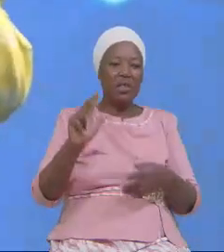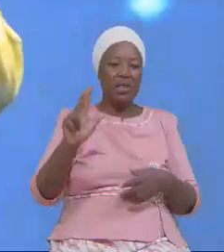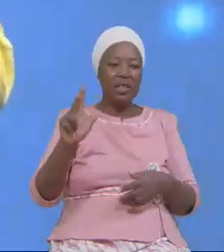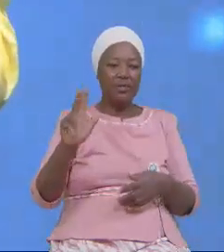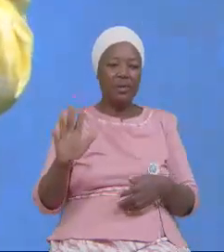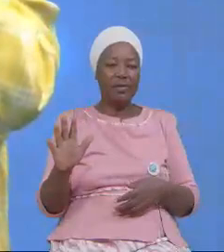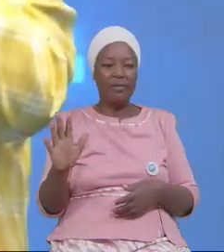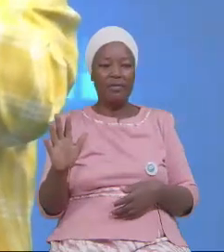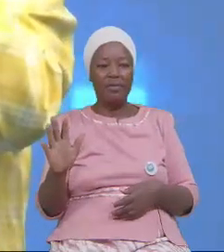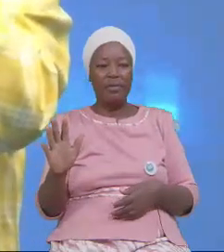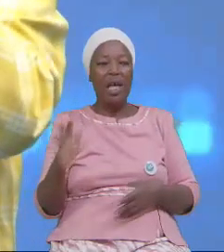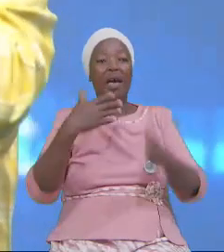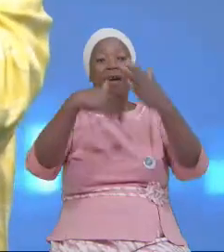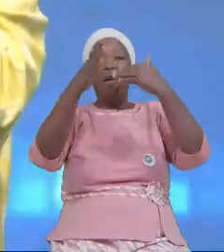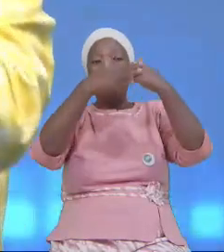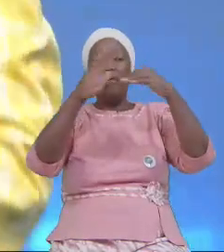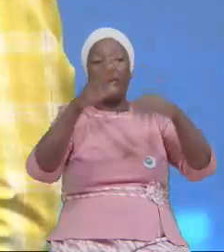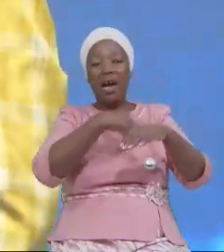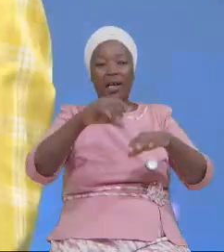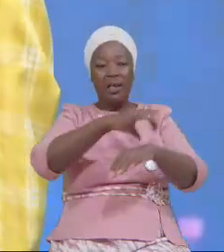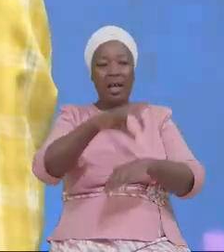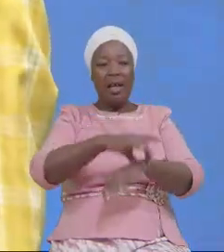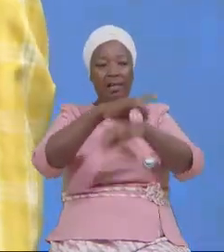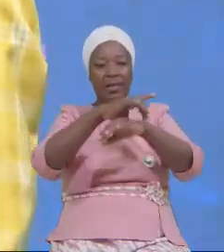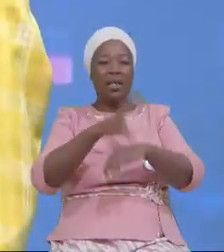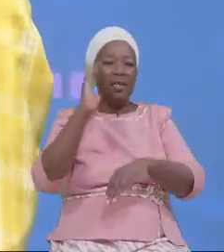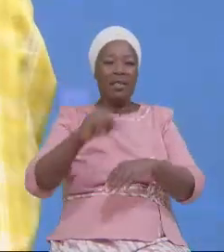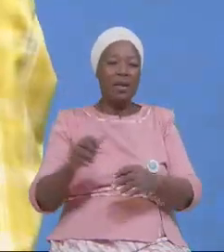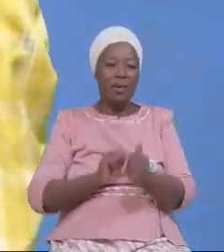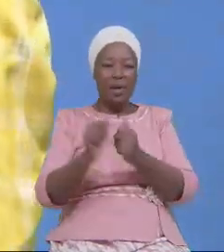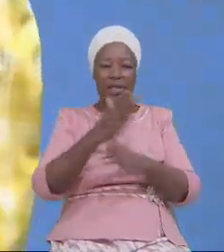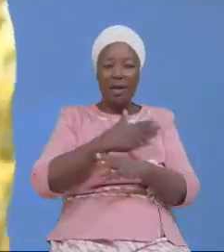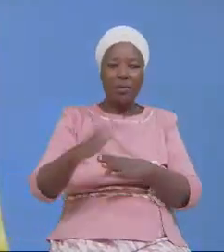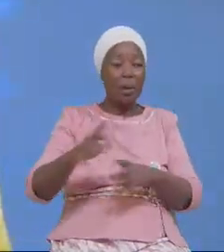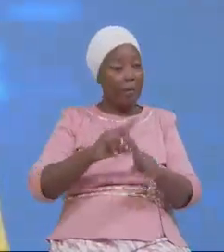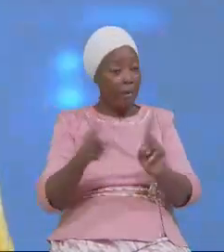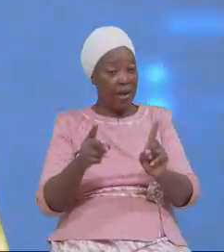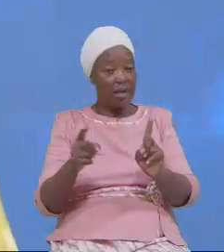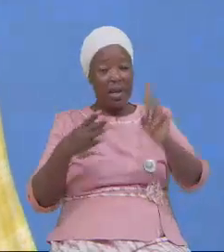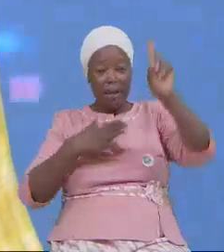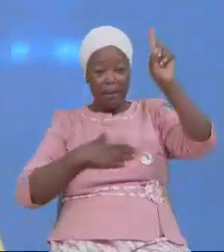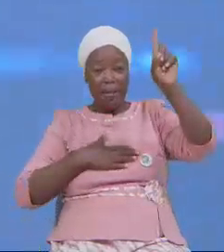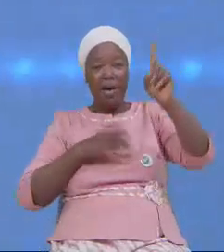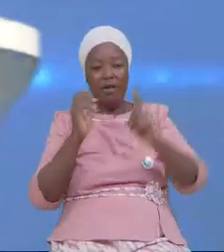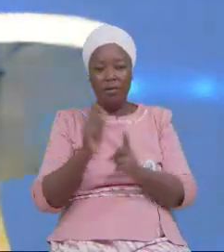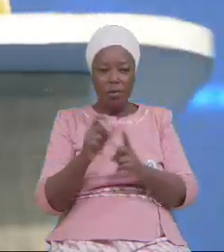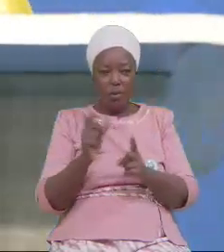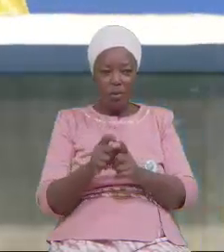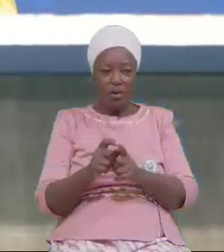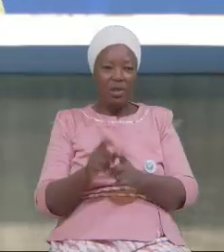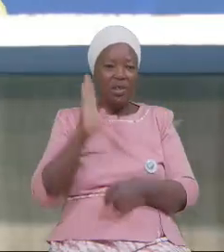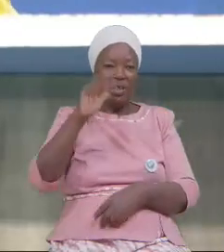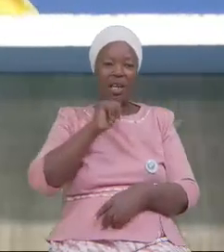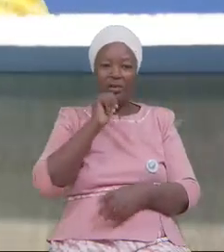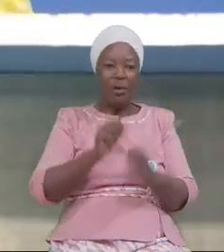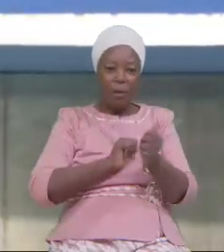35. Heaven and earth shall pass away, but my words shall not